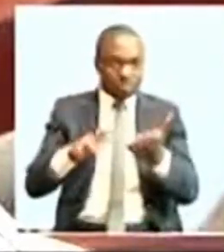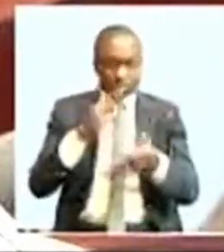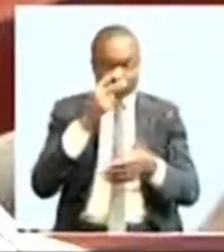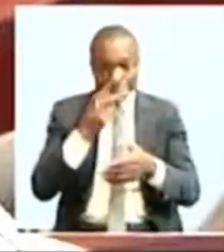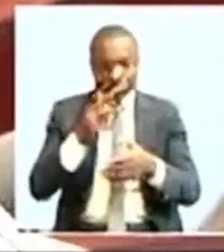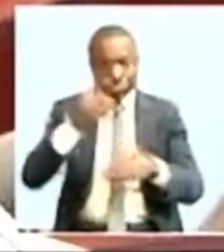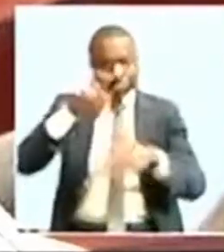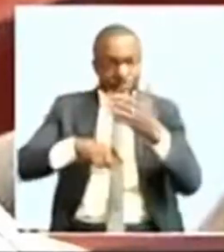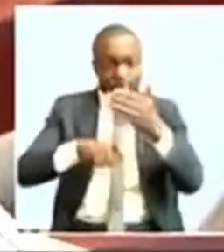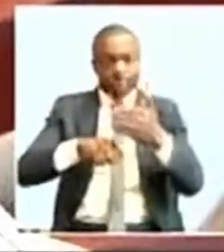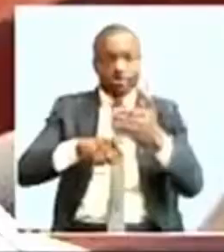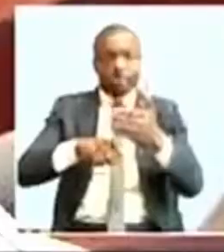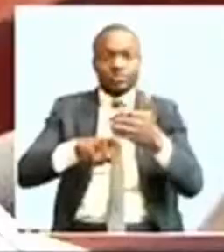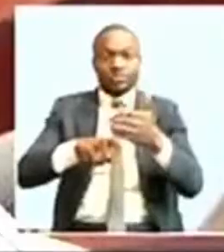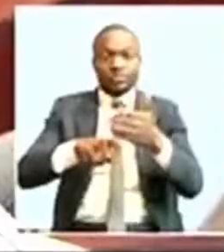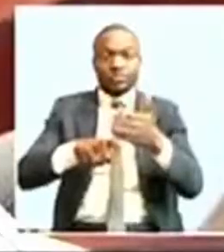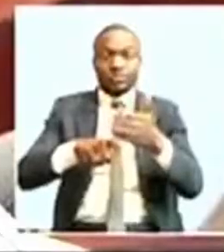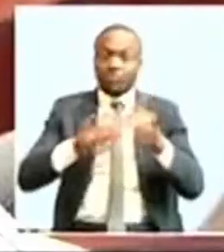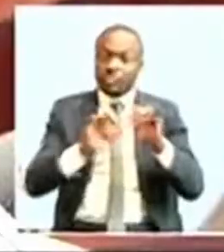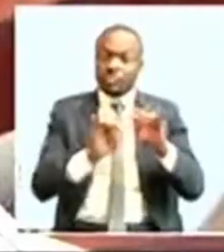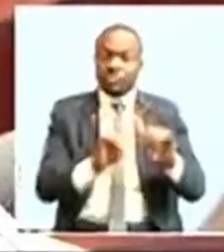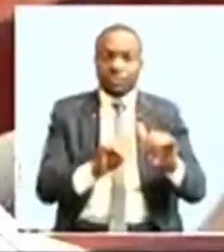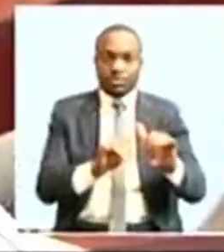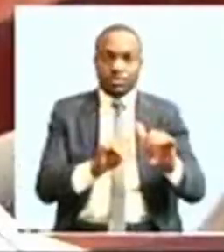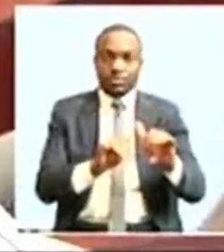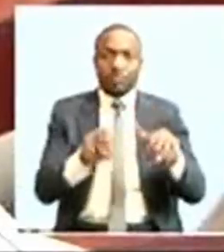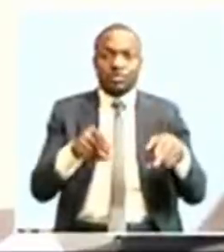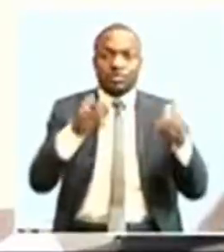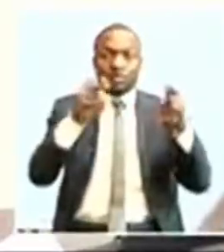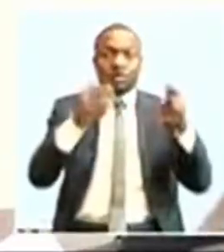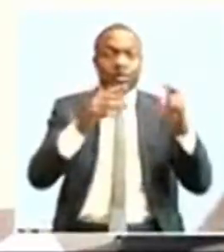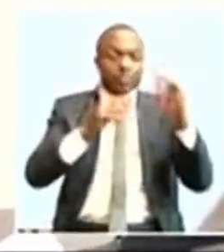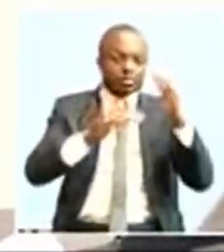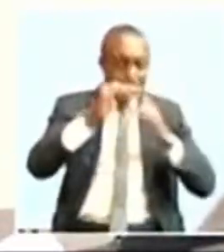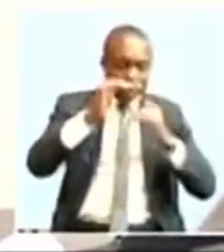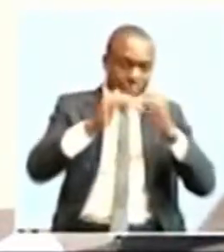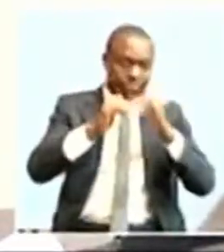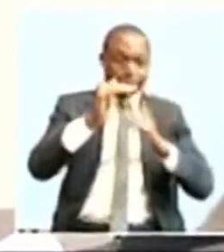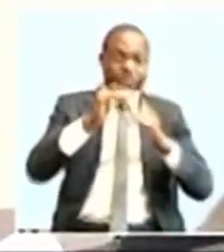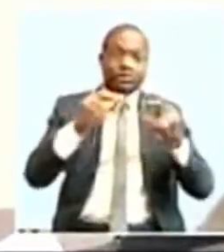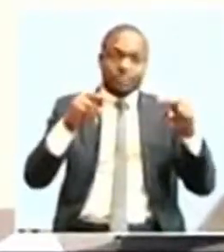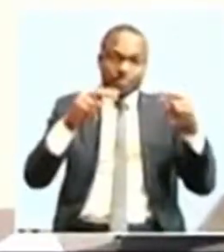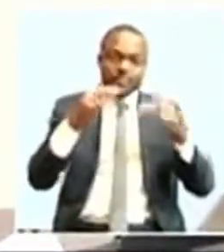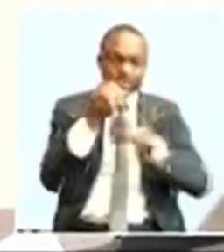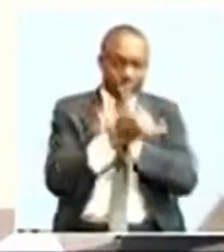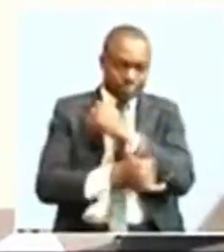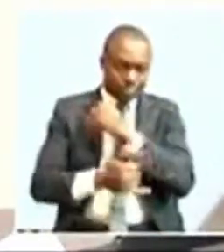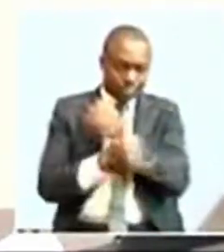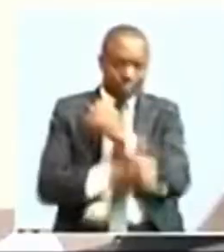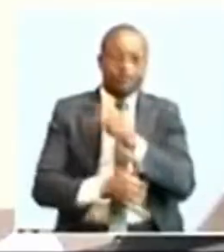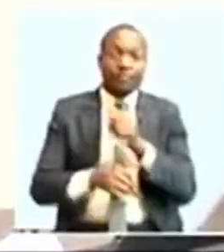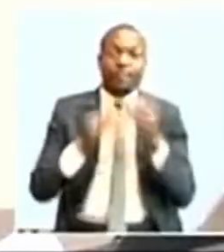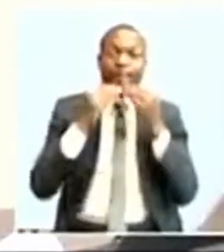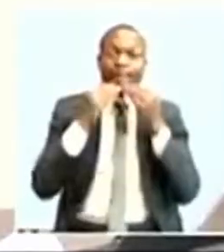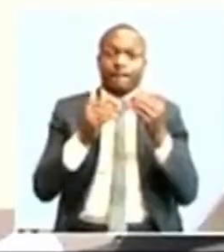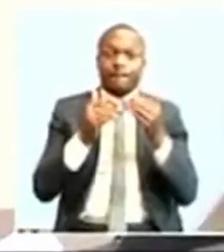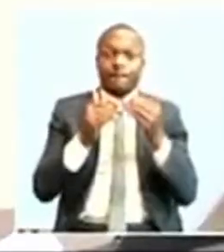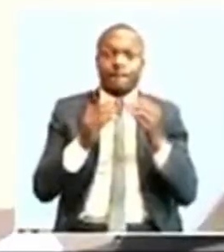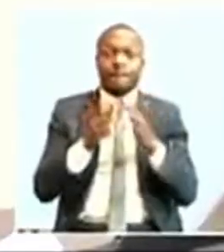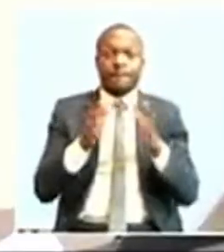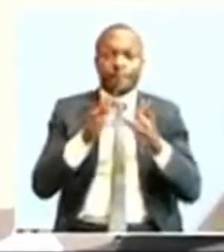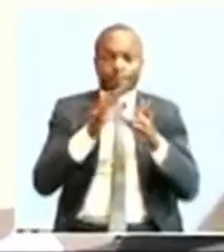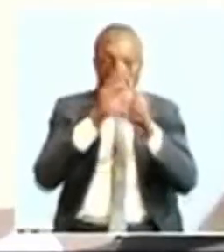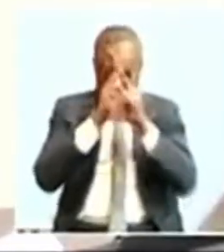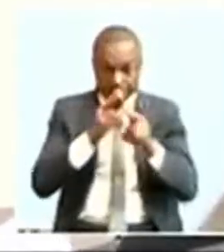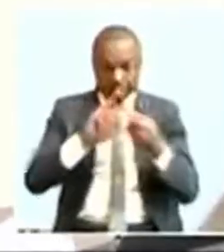inflation that we're experiencing as a country. Thank you very much. Honorable colleagues.